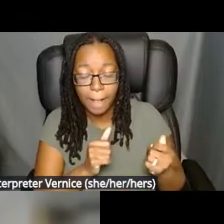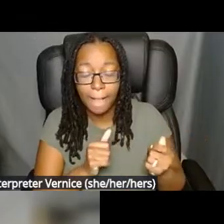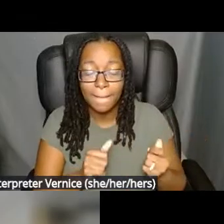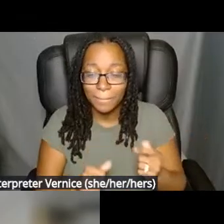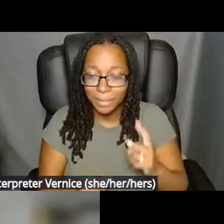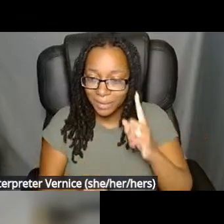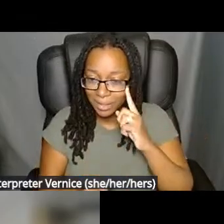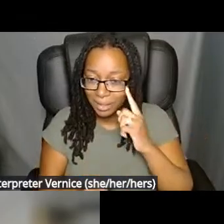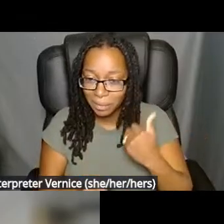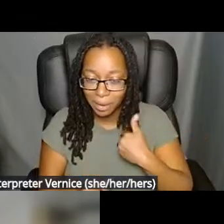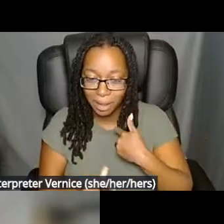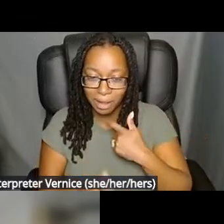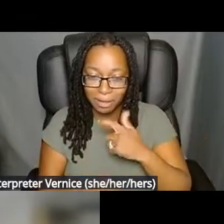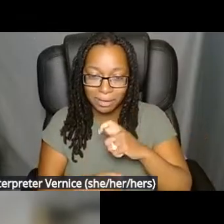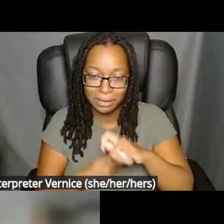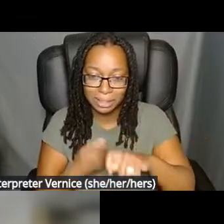specific